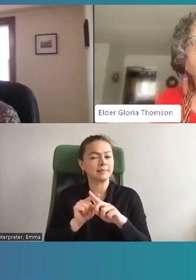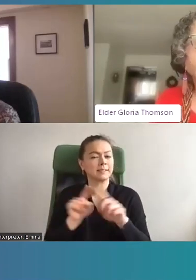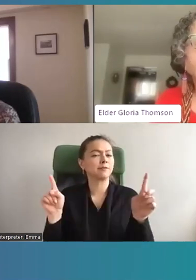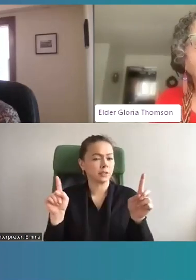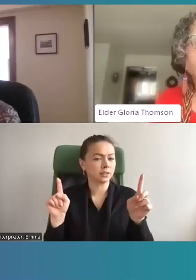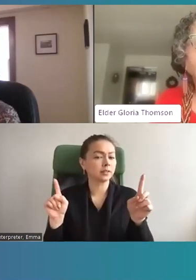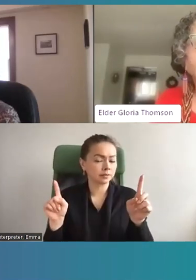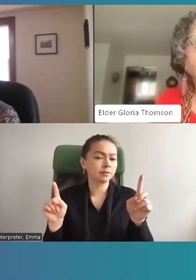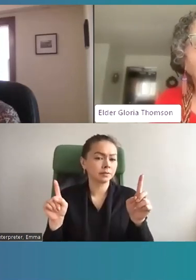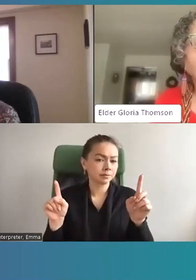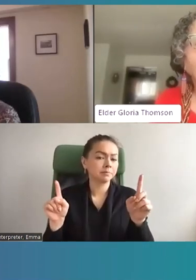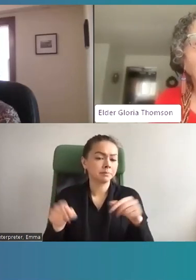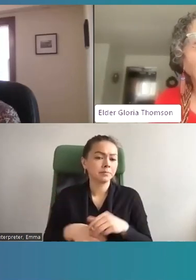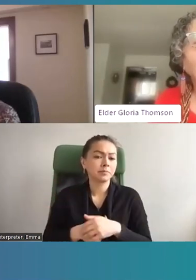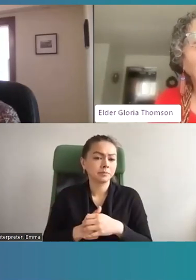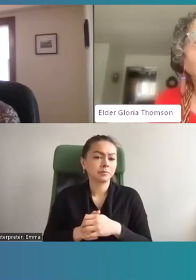I think